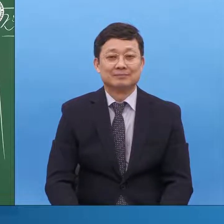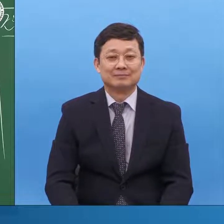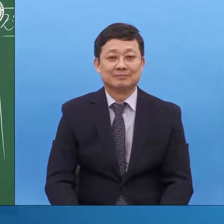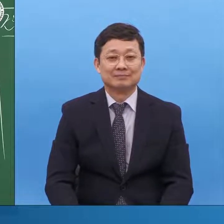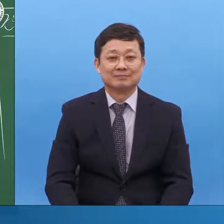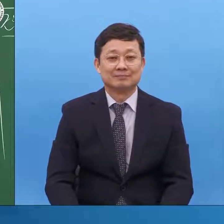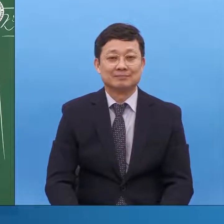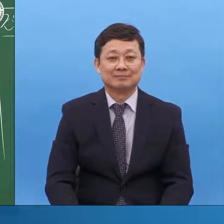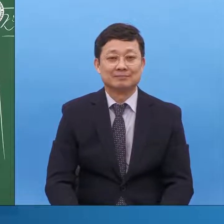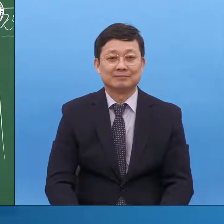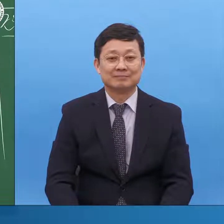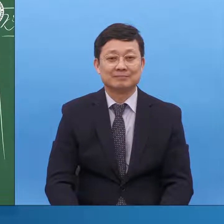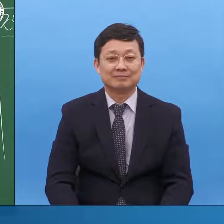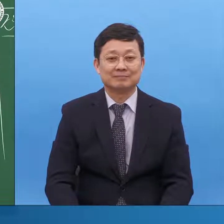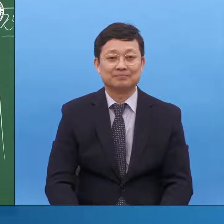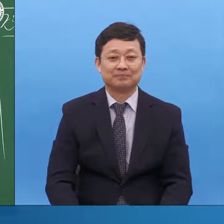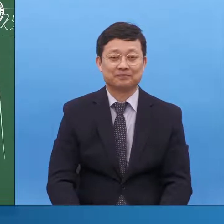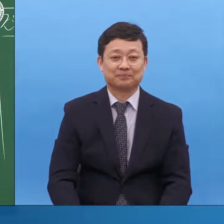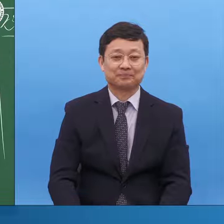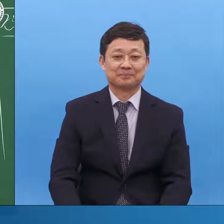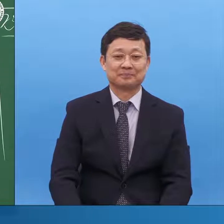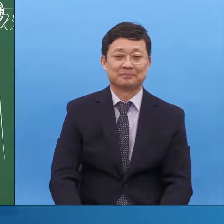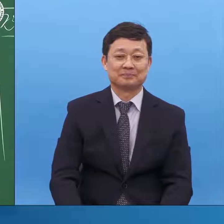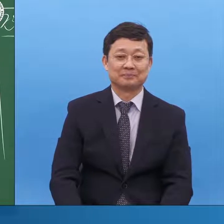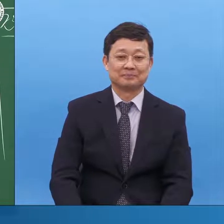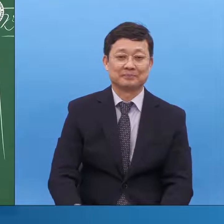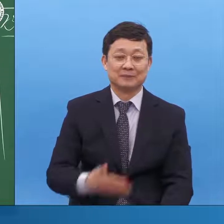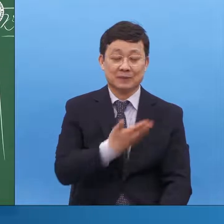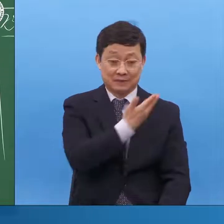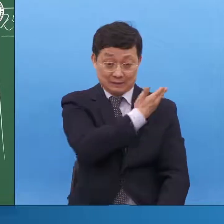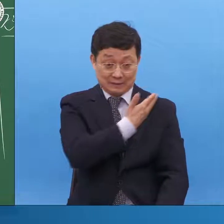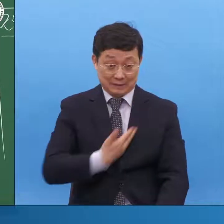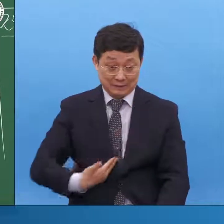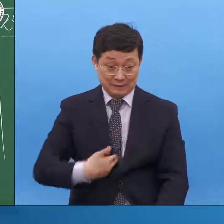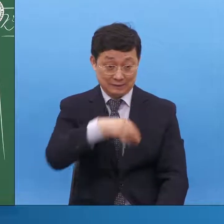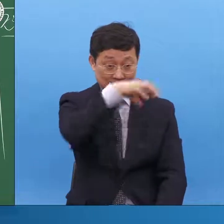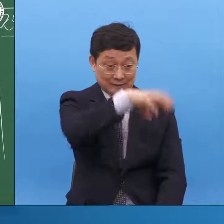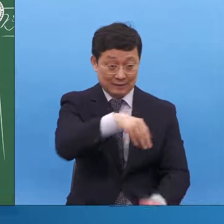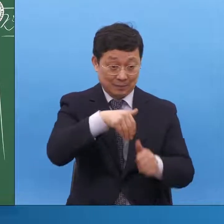And when he sent them out into the field, he spoke about 5 characteristics.